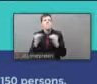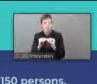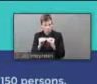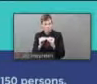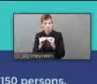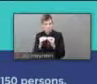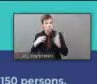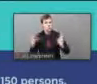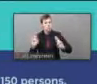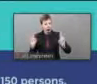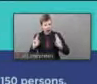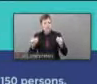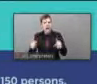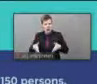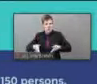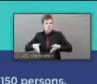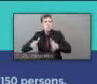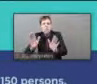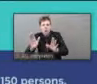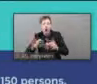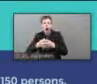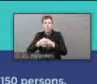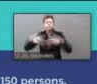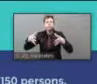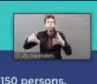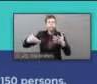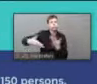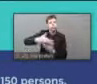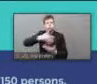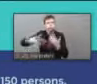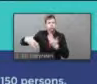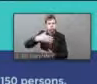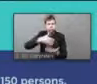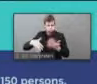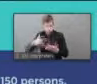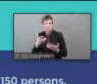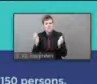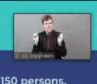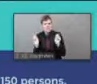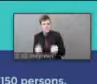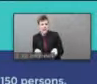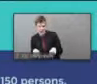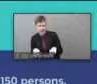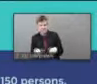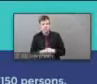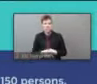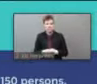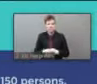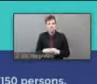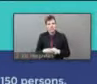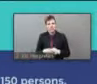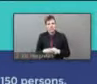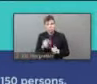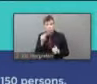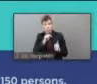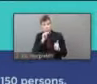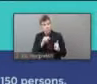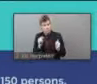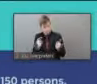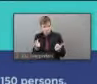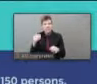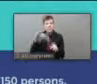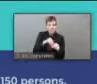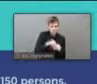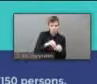contact businesses, again, 75%, recreational facilities, 50% indoor, 75% outdoor, houses of